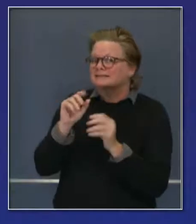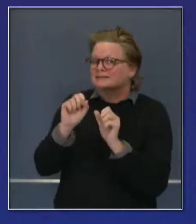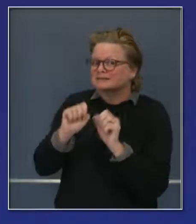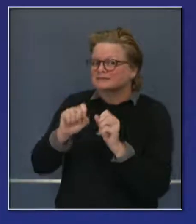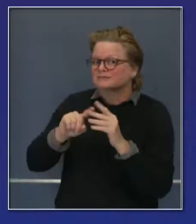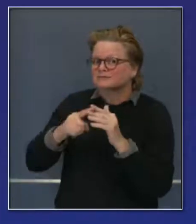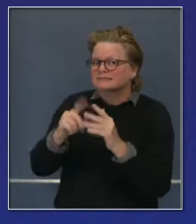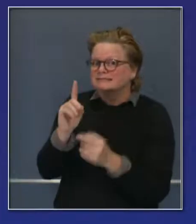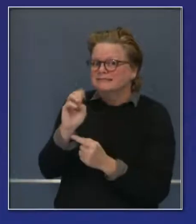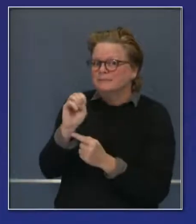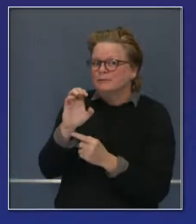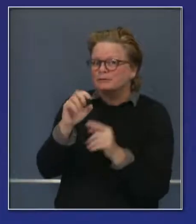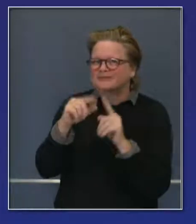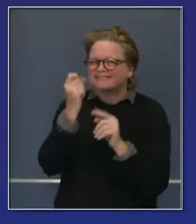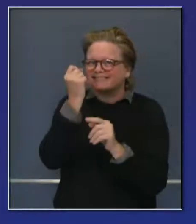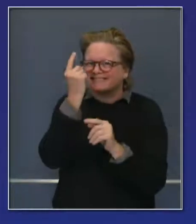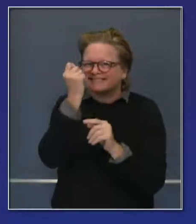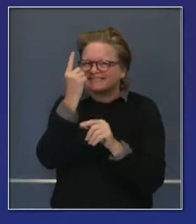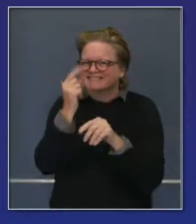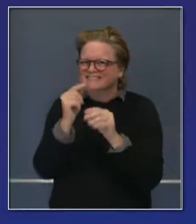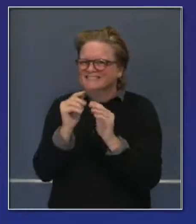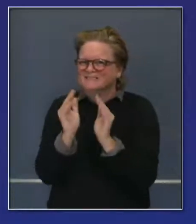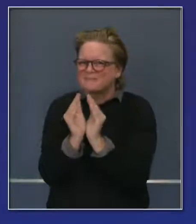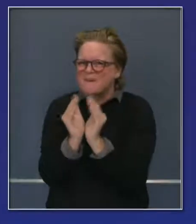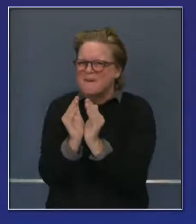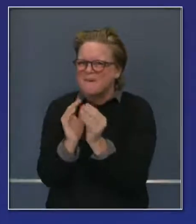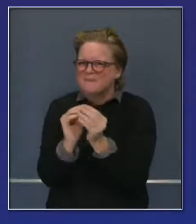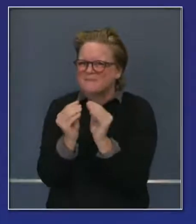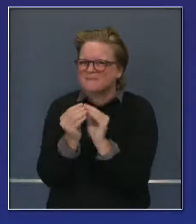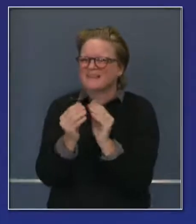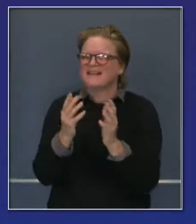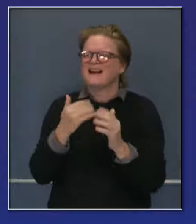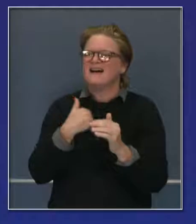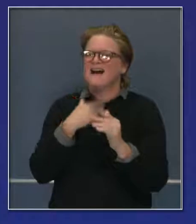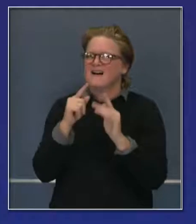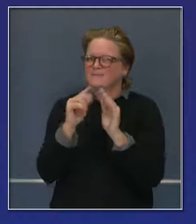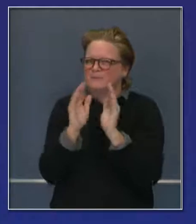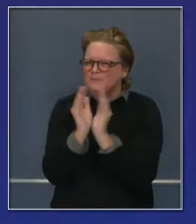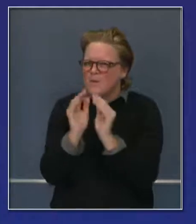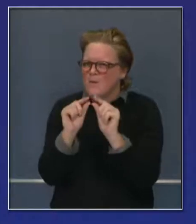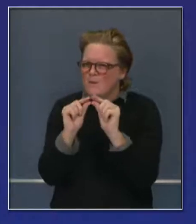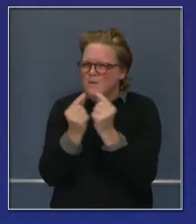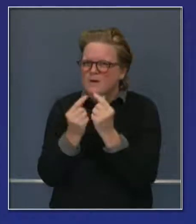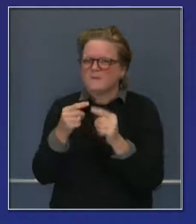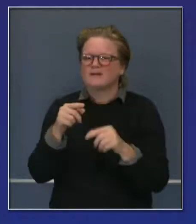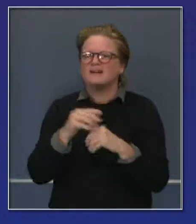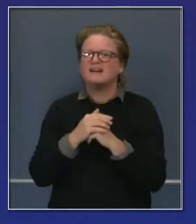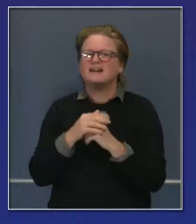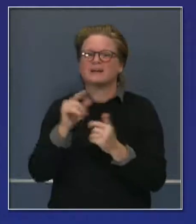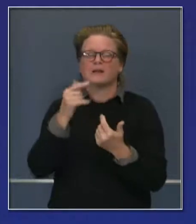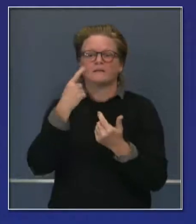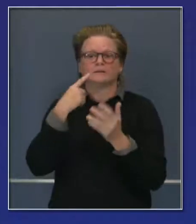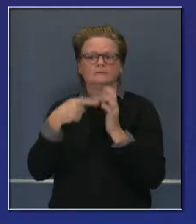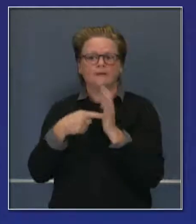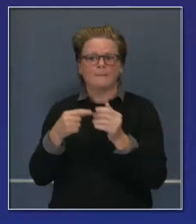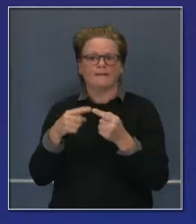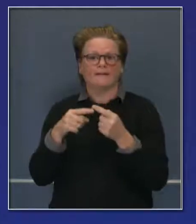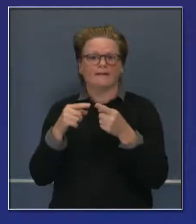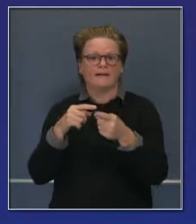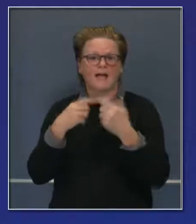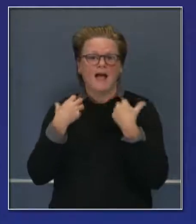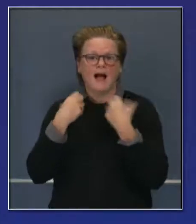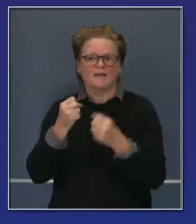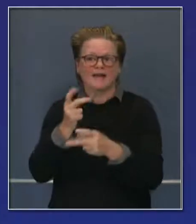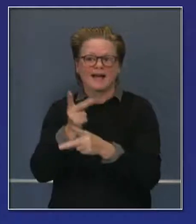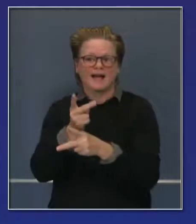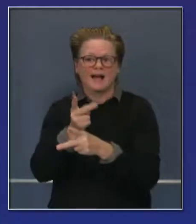not on this list? Healthcare workers. You're not a healthcare worker. And by the way, depending on how you analyze it, there's anywhere from 1.5 to